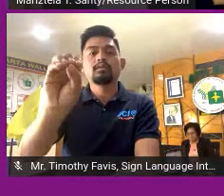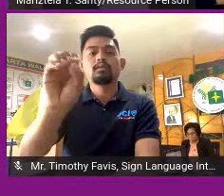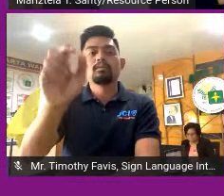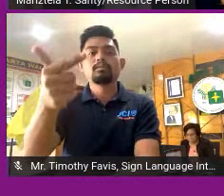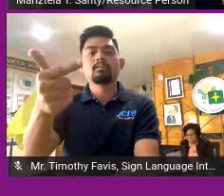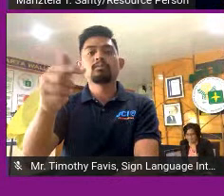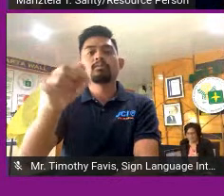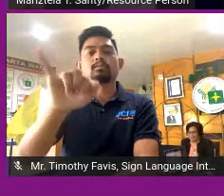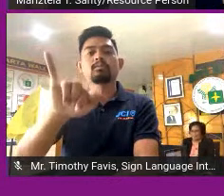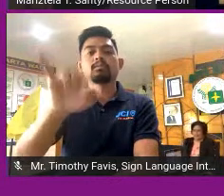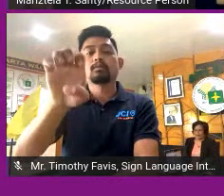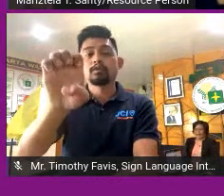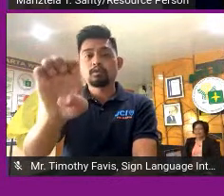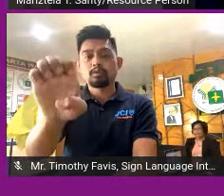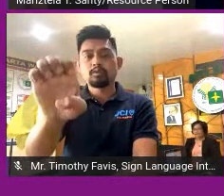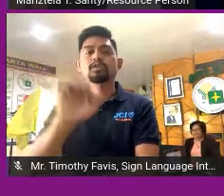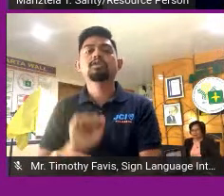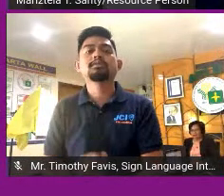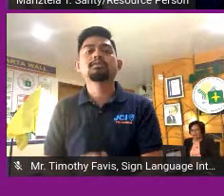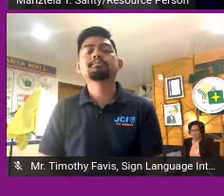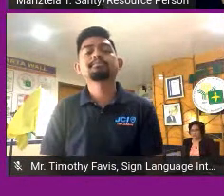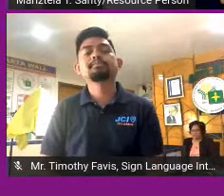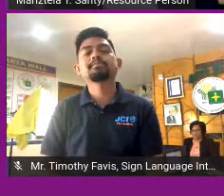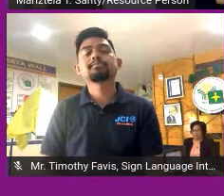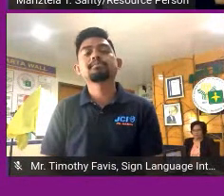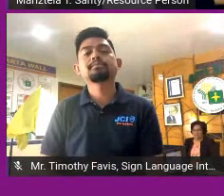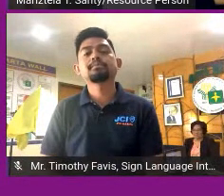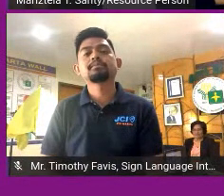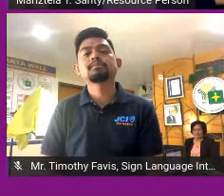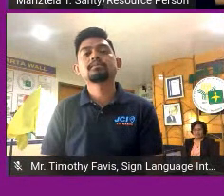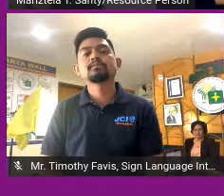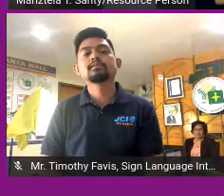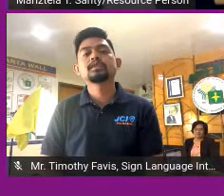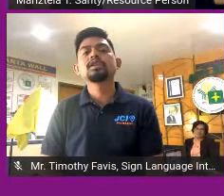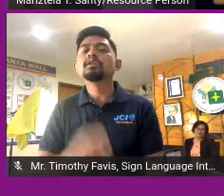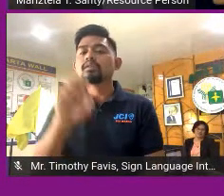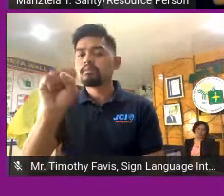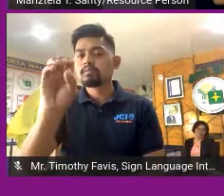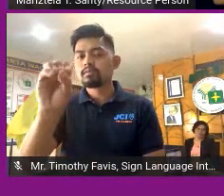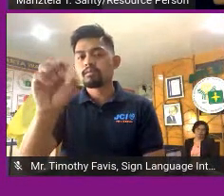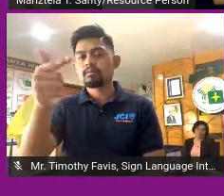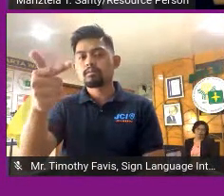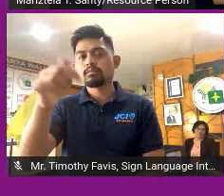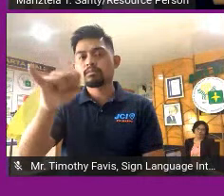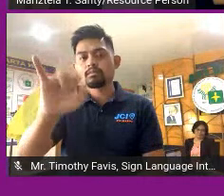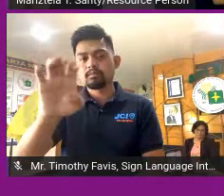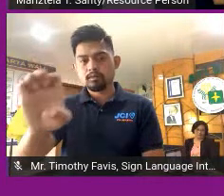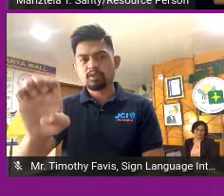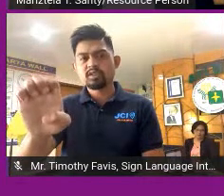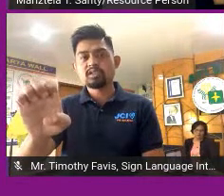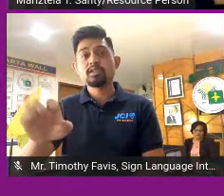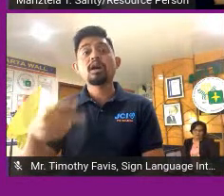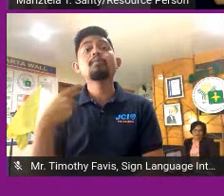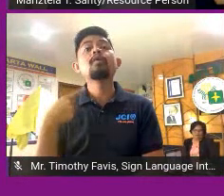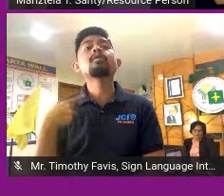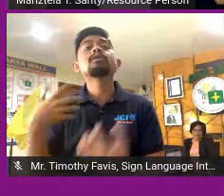regarding SOG? Ang SOG kasi po, may separate training yan for our